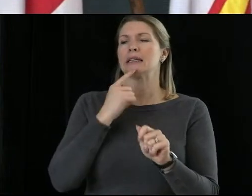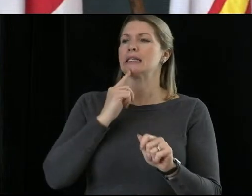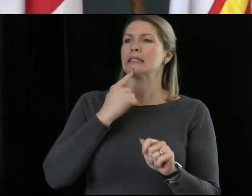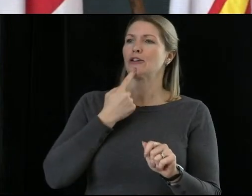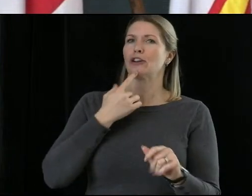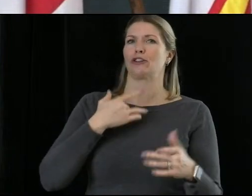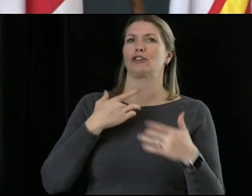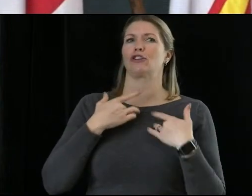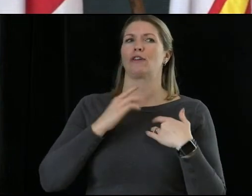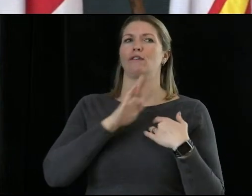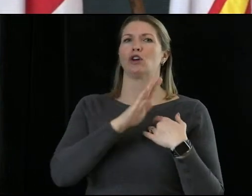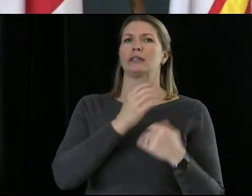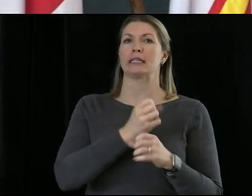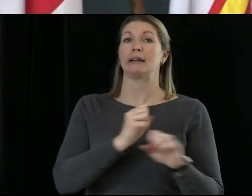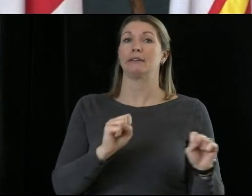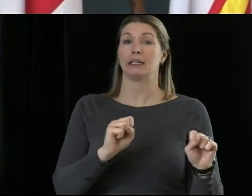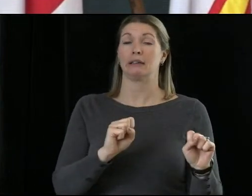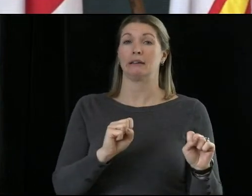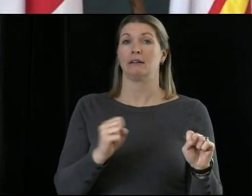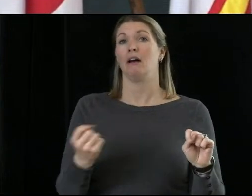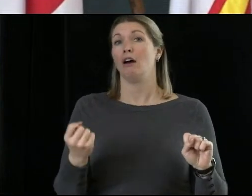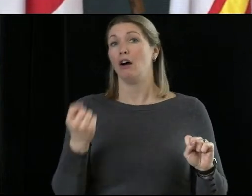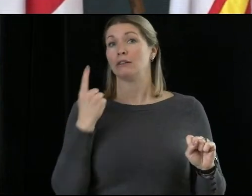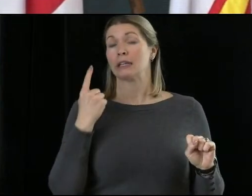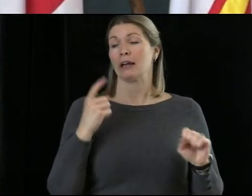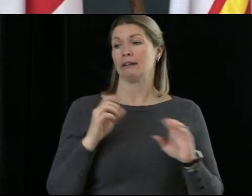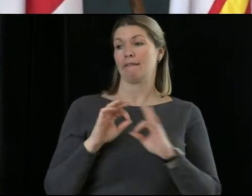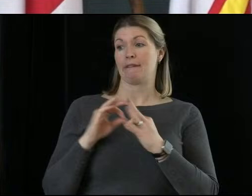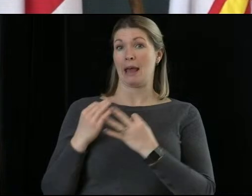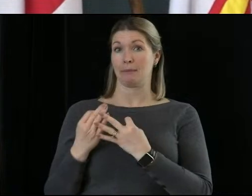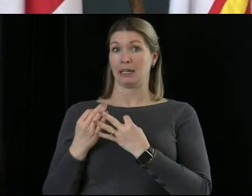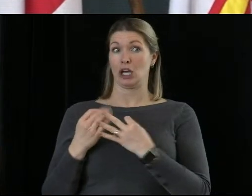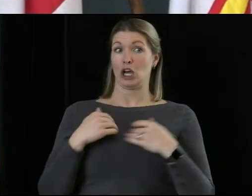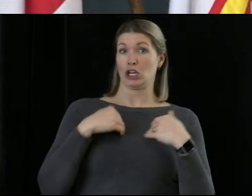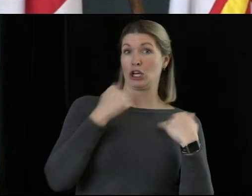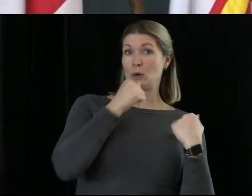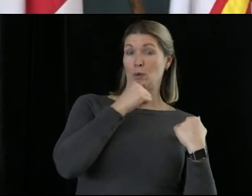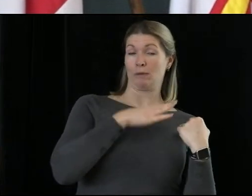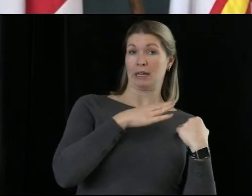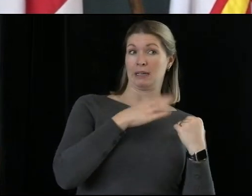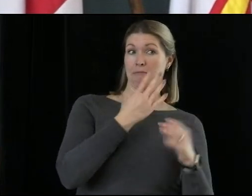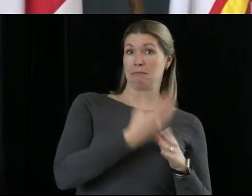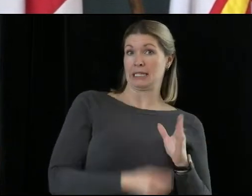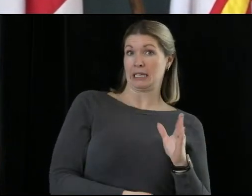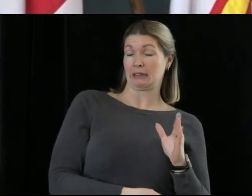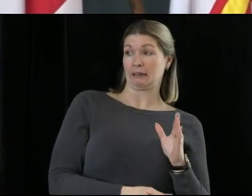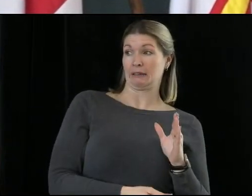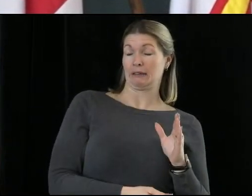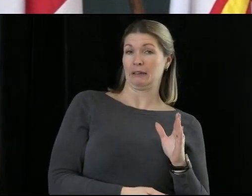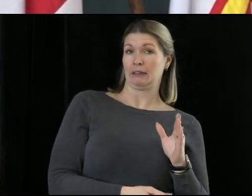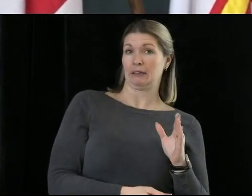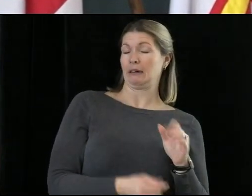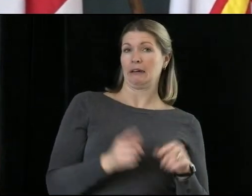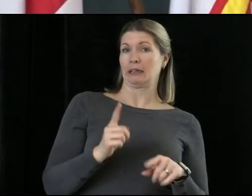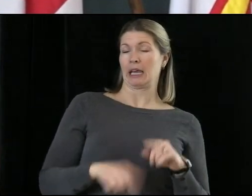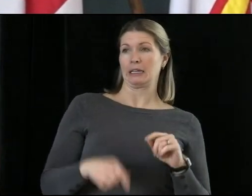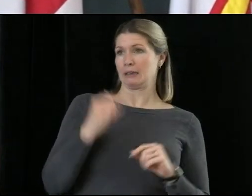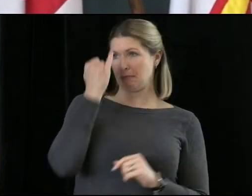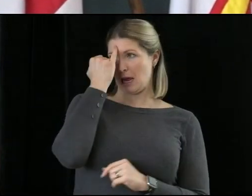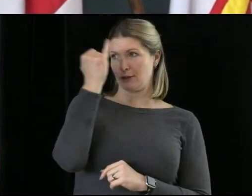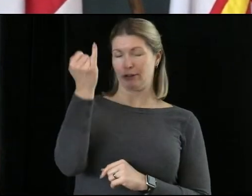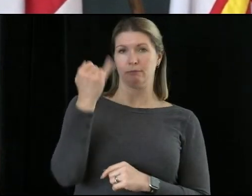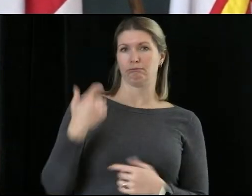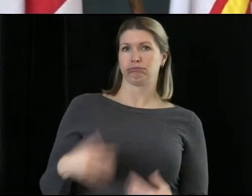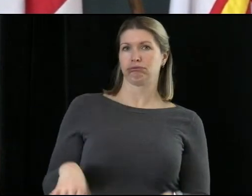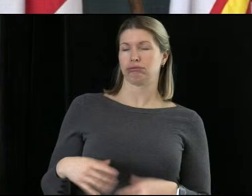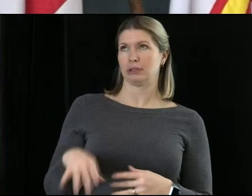safety. Now, as a family, a young woman goes missing, you can only imagine the thoughts that